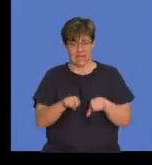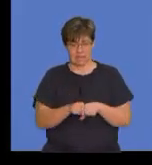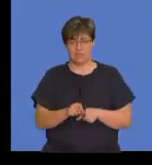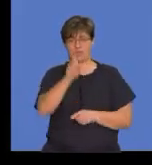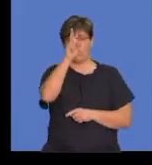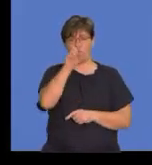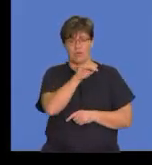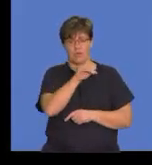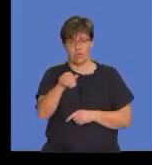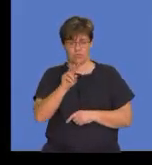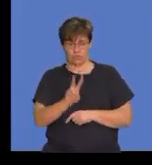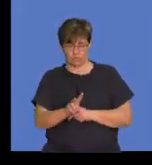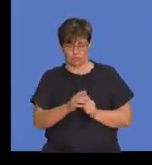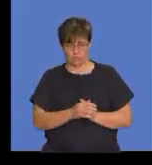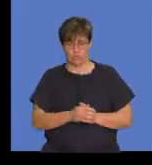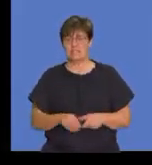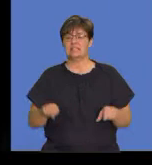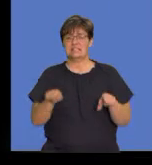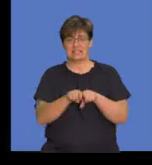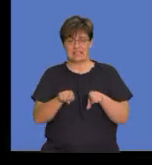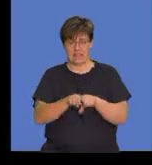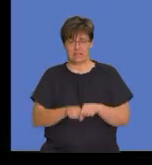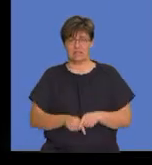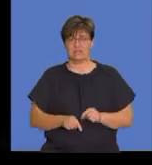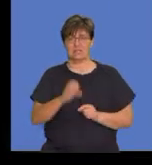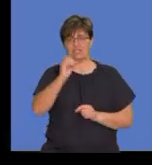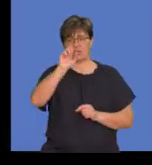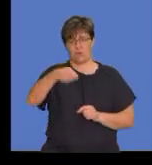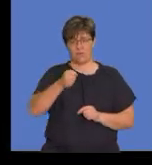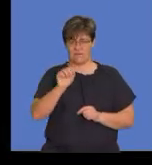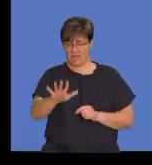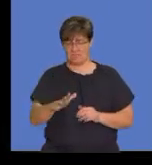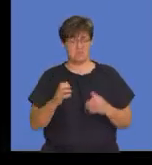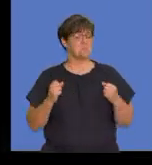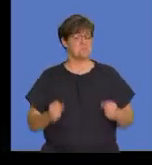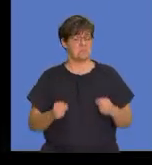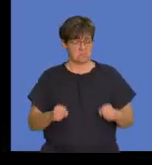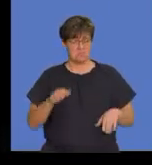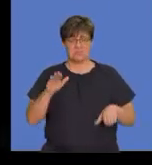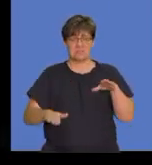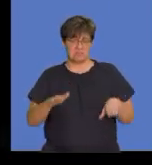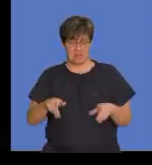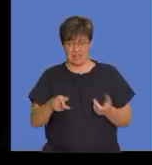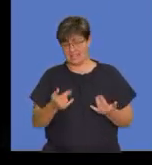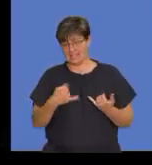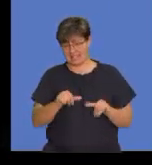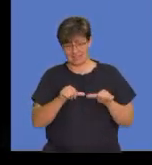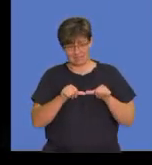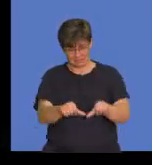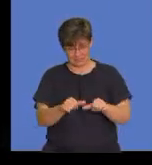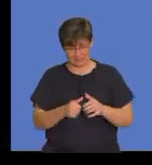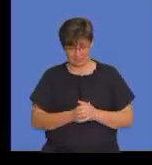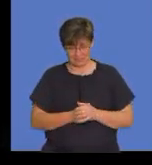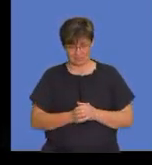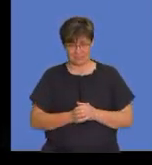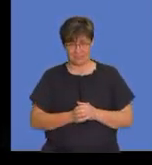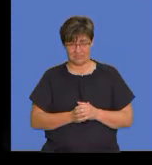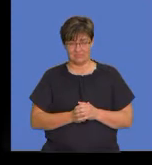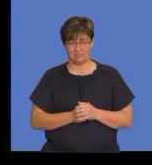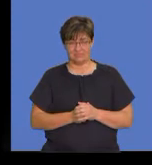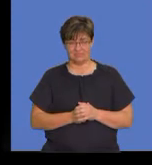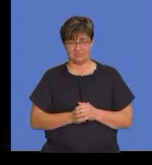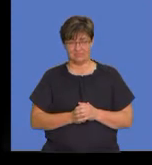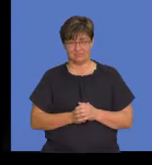is the same as 1 over 2, which is the same as 0.5. So you see, we're still talking